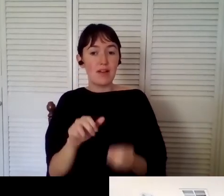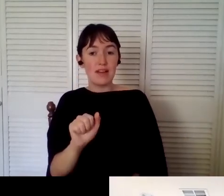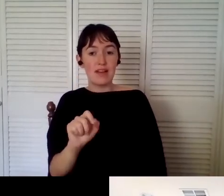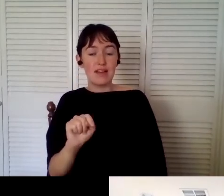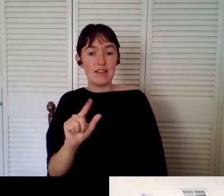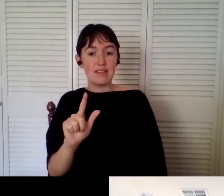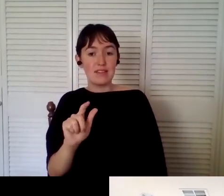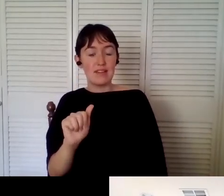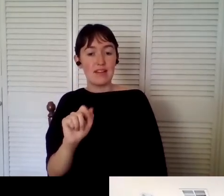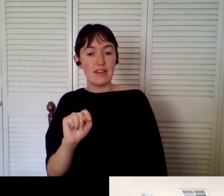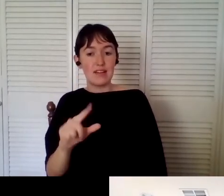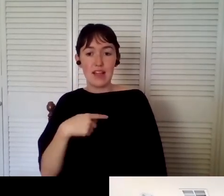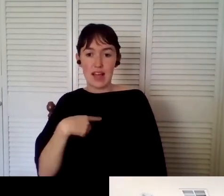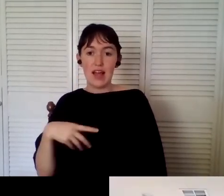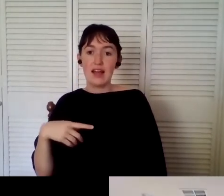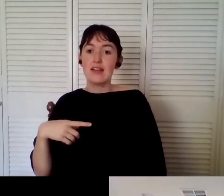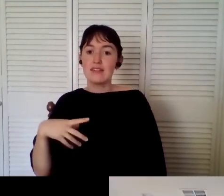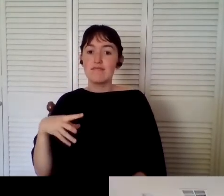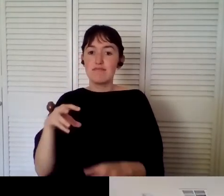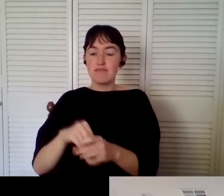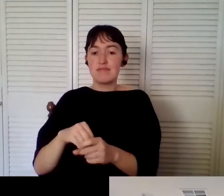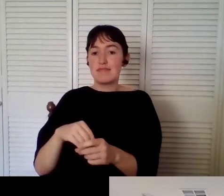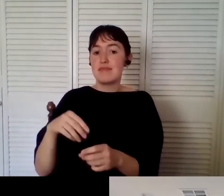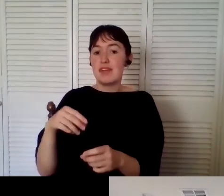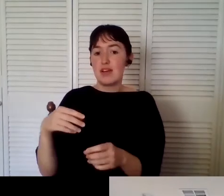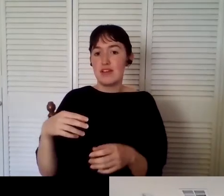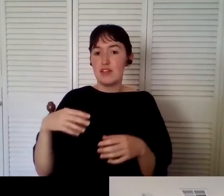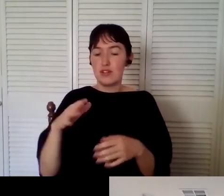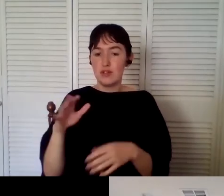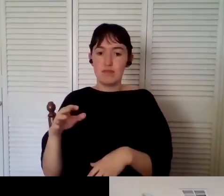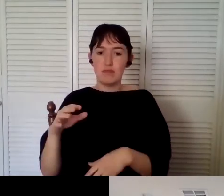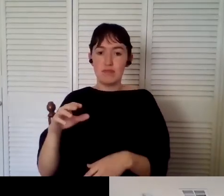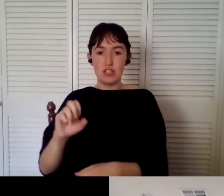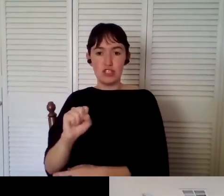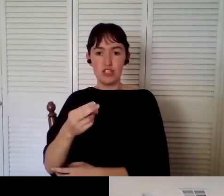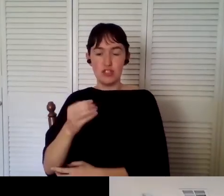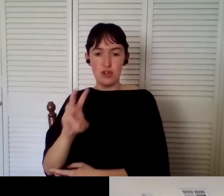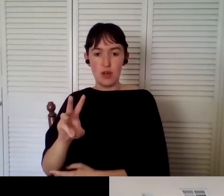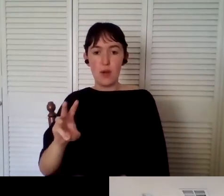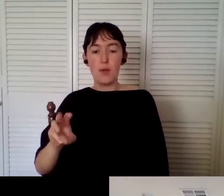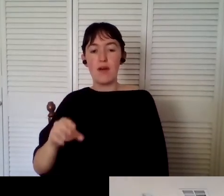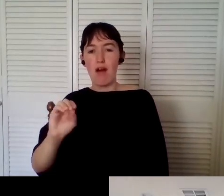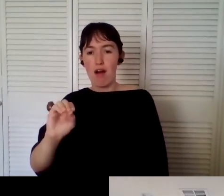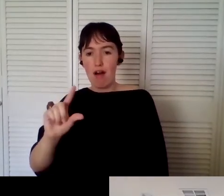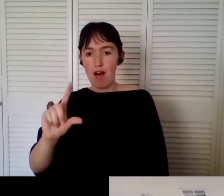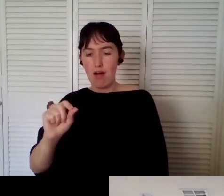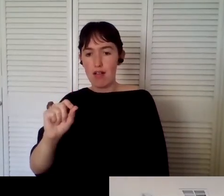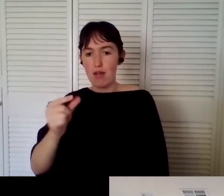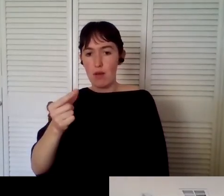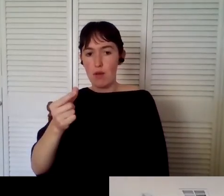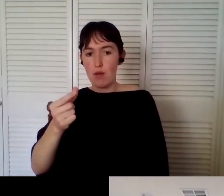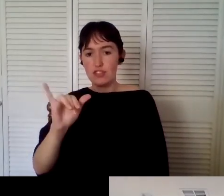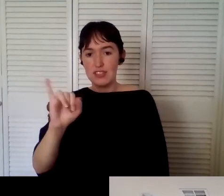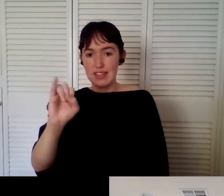like almost 2 hours long, and I go way, way deeper into the history of stone tool use and atlatls. If